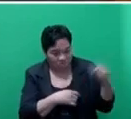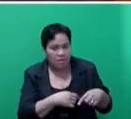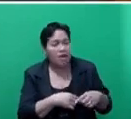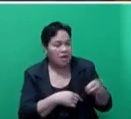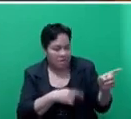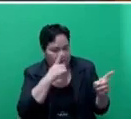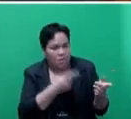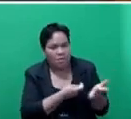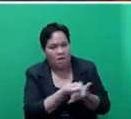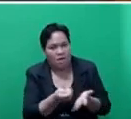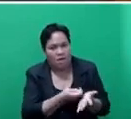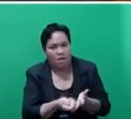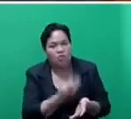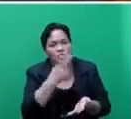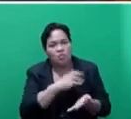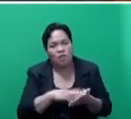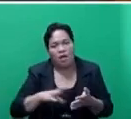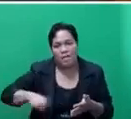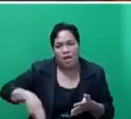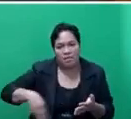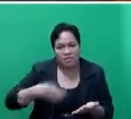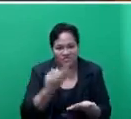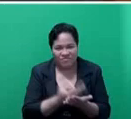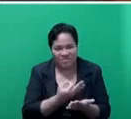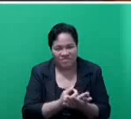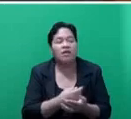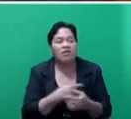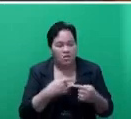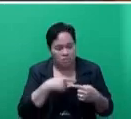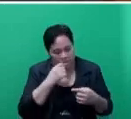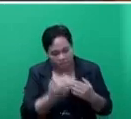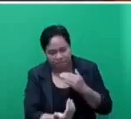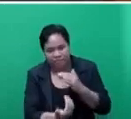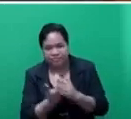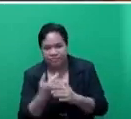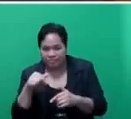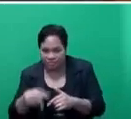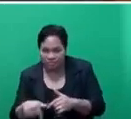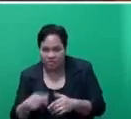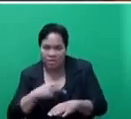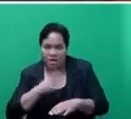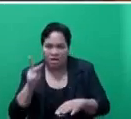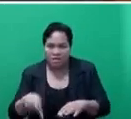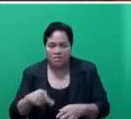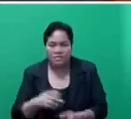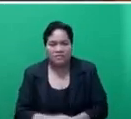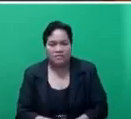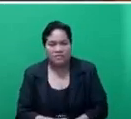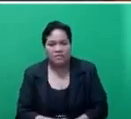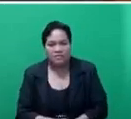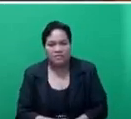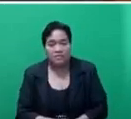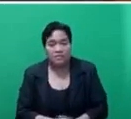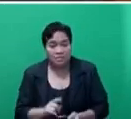$2 membership fee. And on the back of that, we made it into parliament, Honorable Speaker. Honorable Speaker,